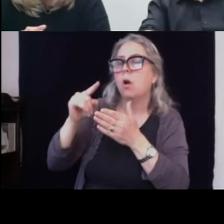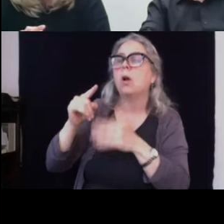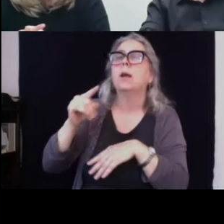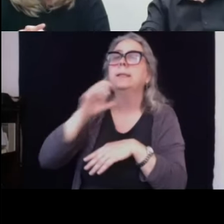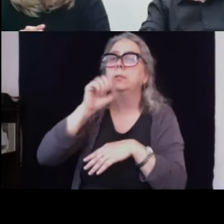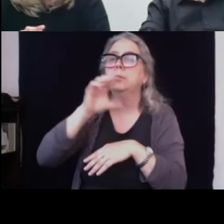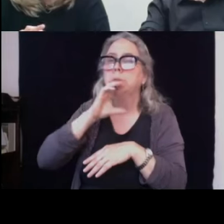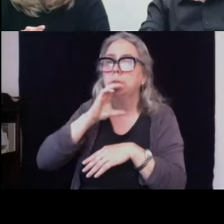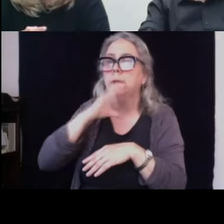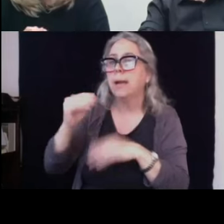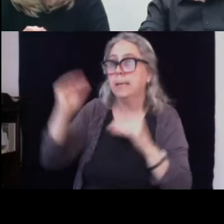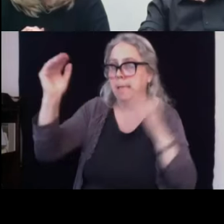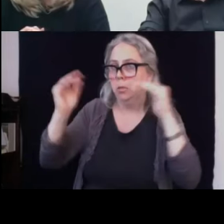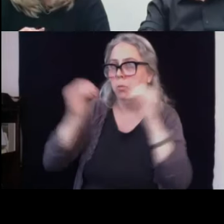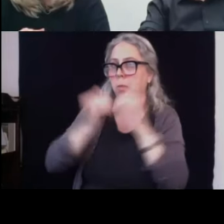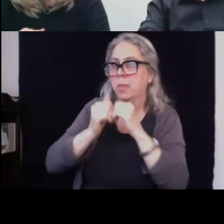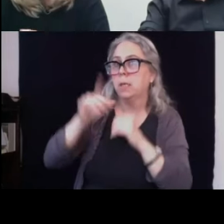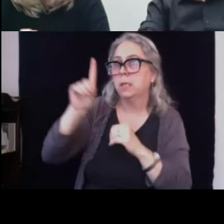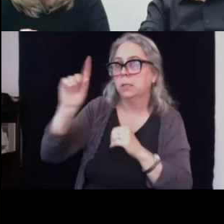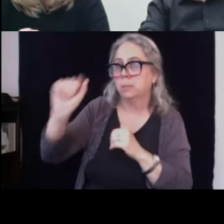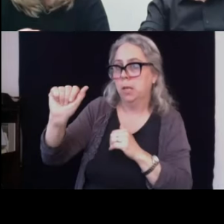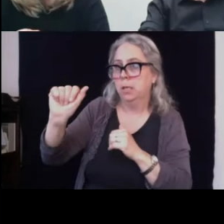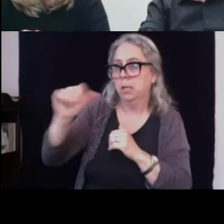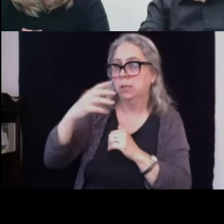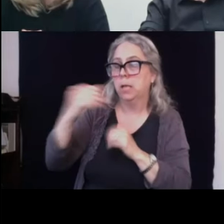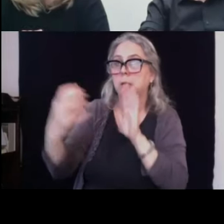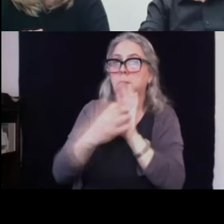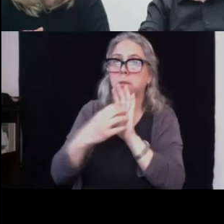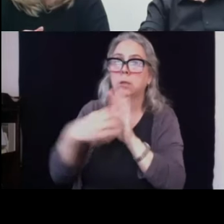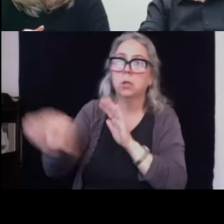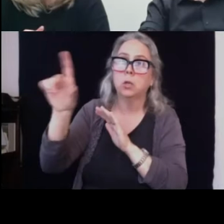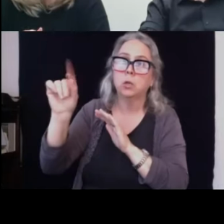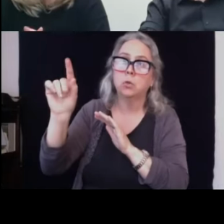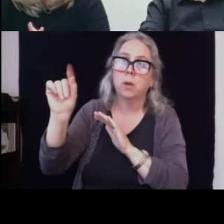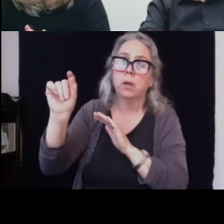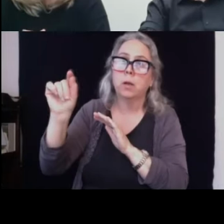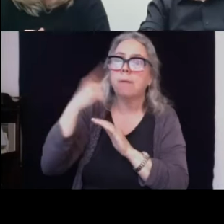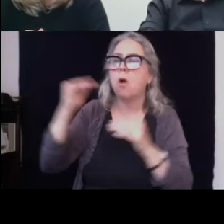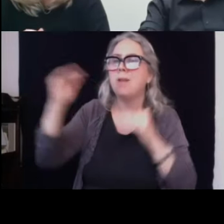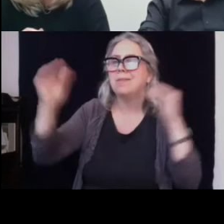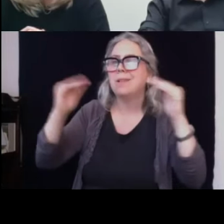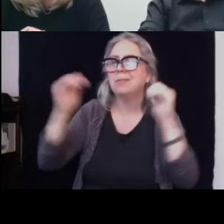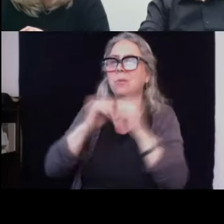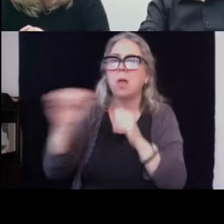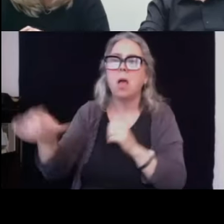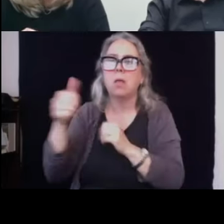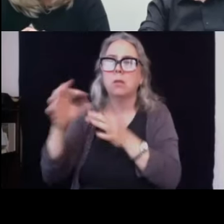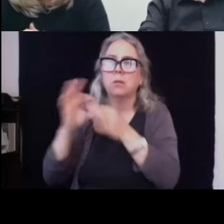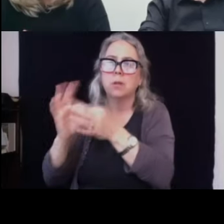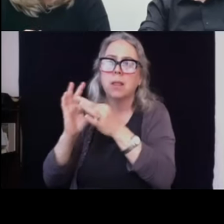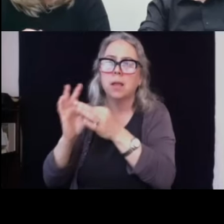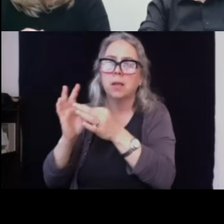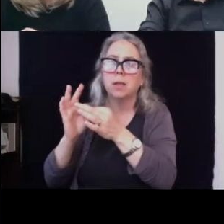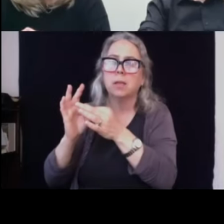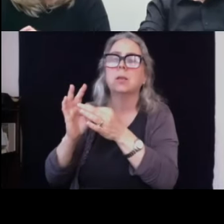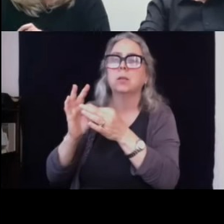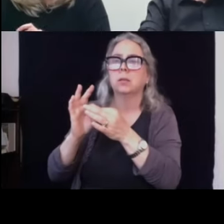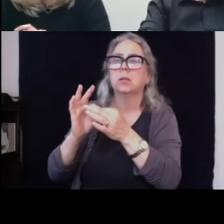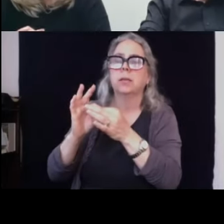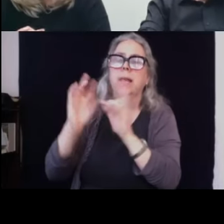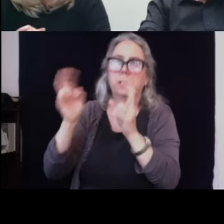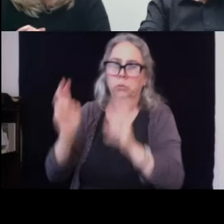disabilities. There's section 20, which is for adults with other related conditions. And then there's